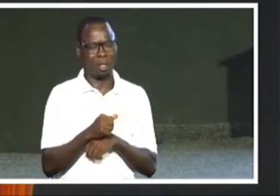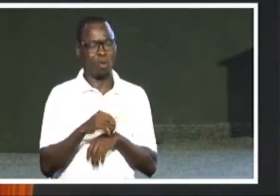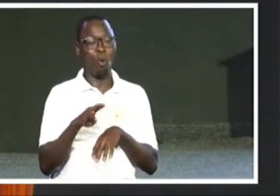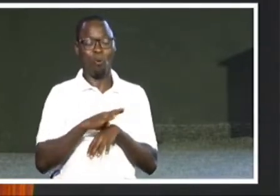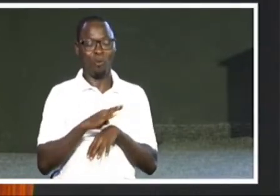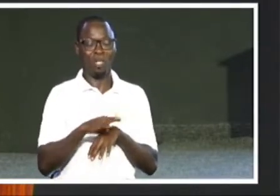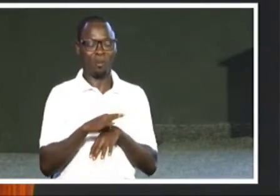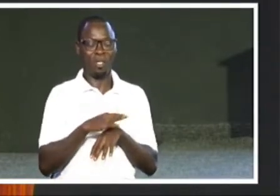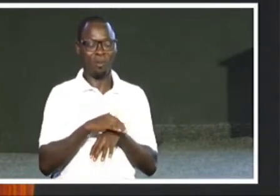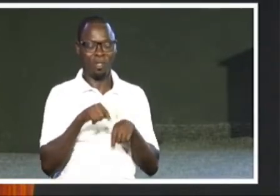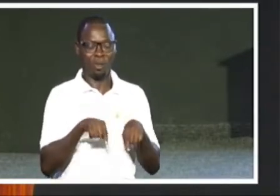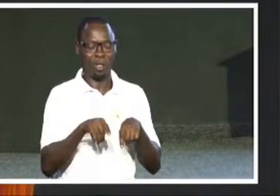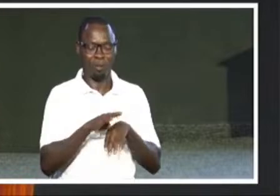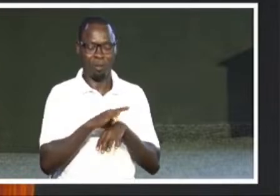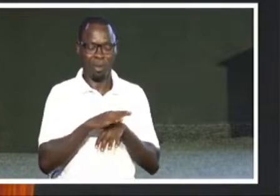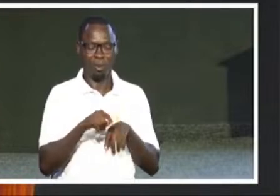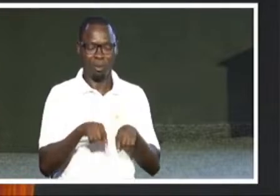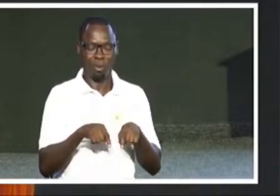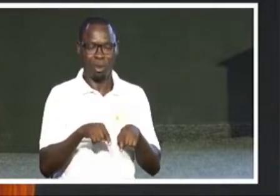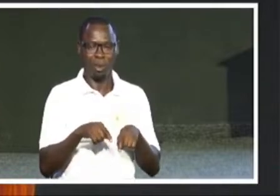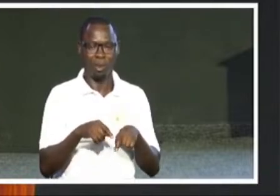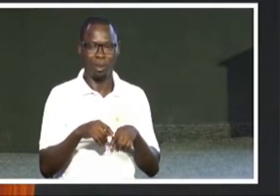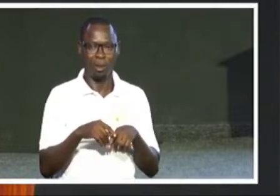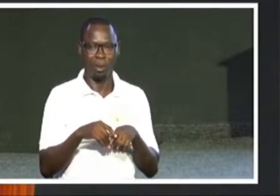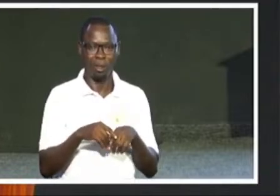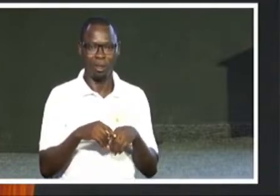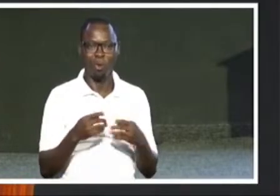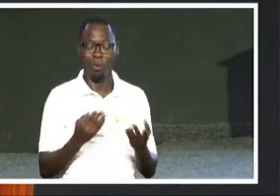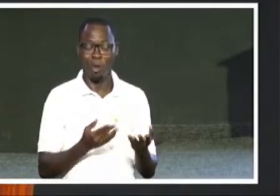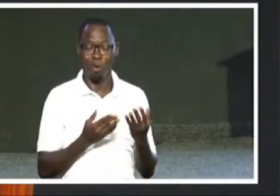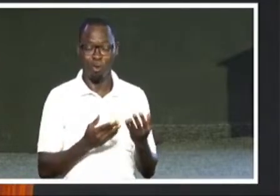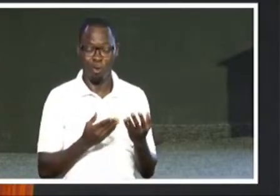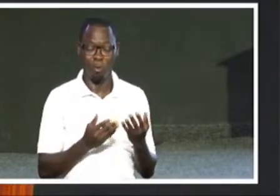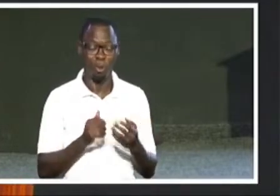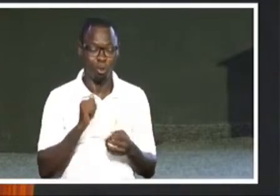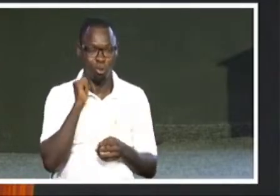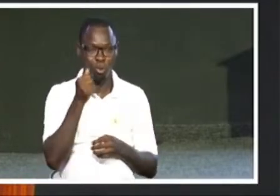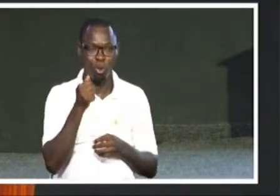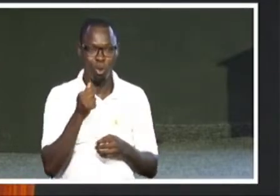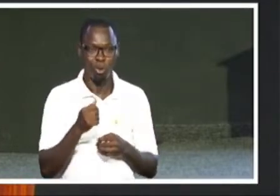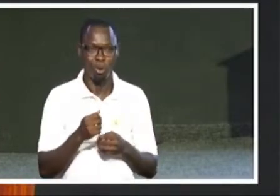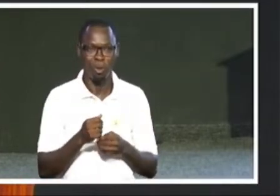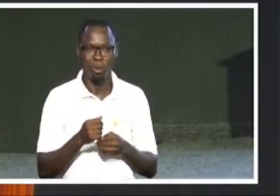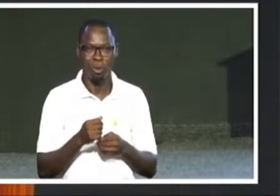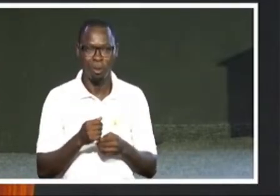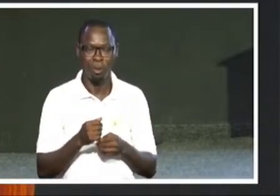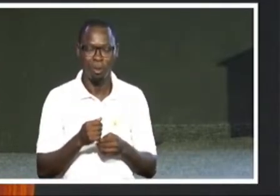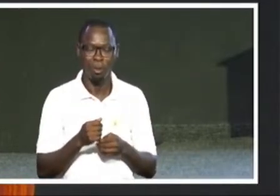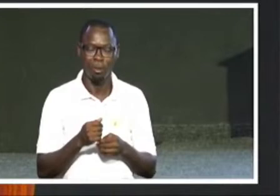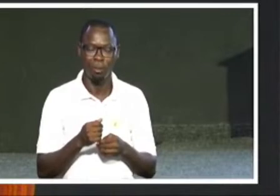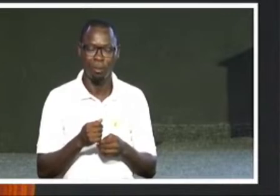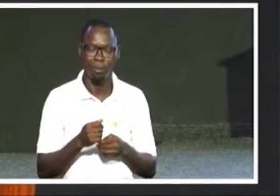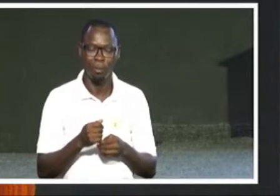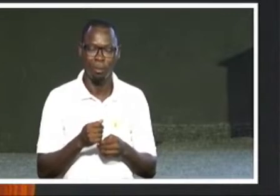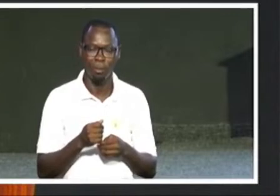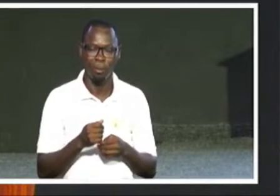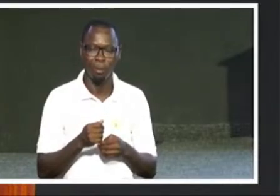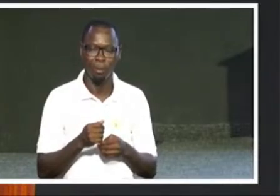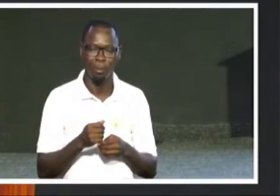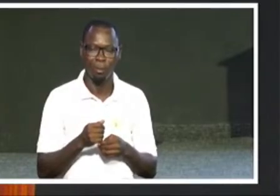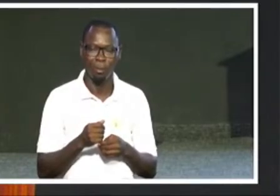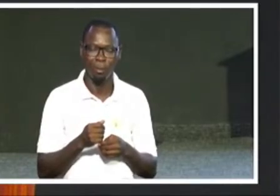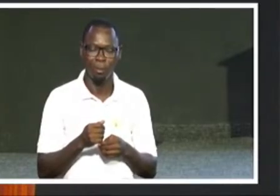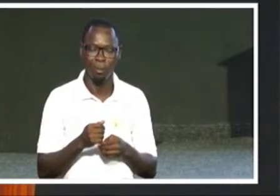today. And I'm like, you can be busy until tomorrow. I'll be waiting with my files. Use that opportunity to ask the